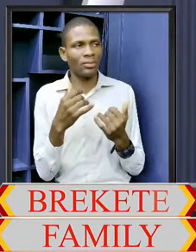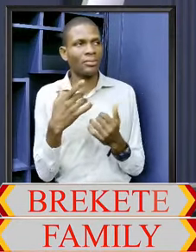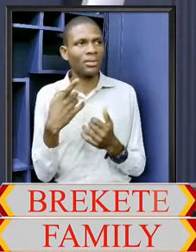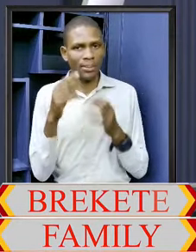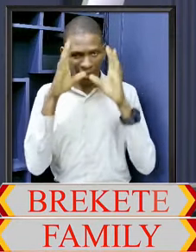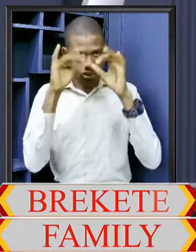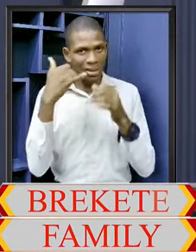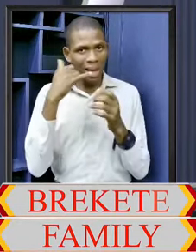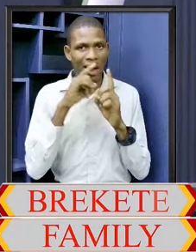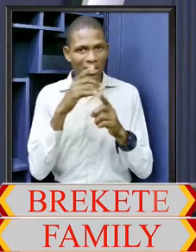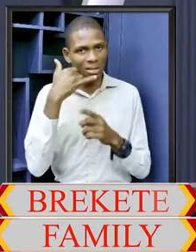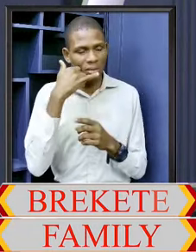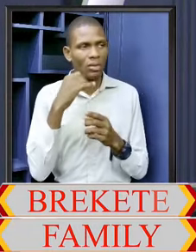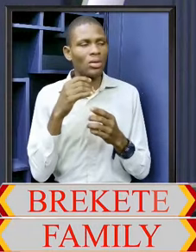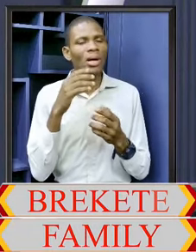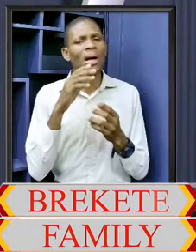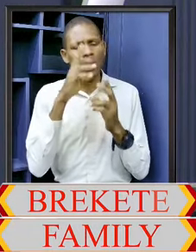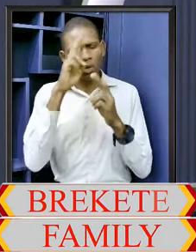Hello, good morning.